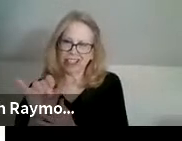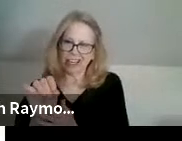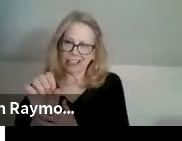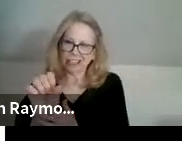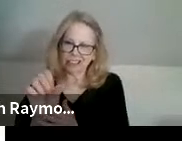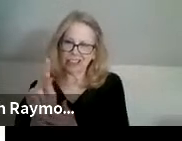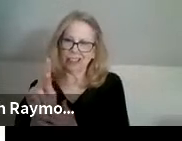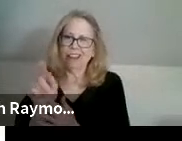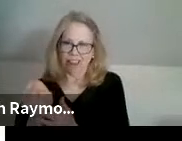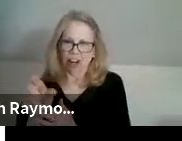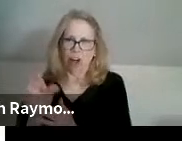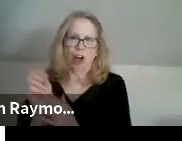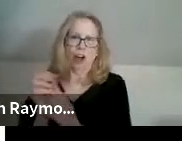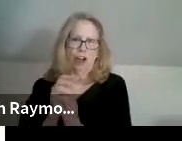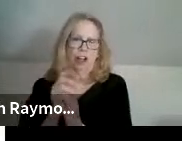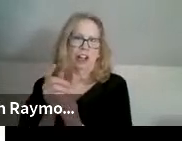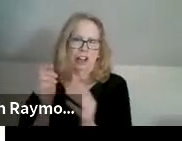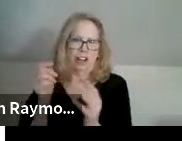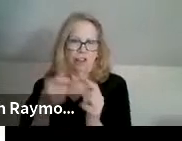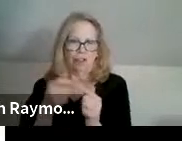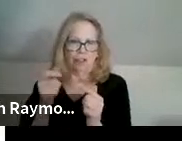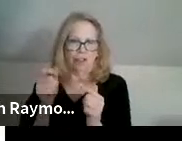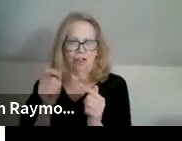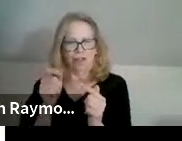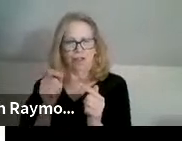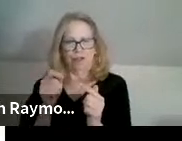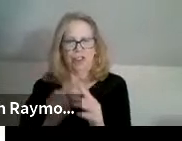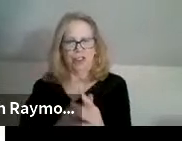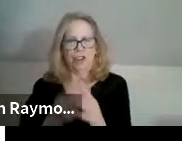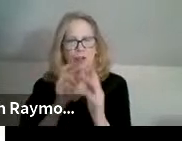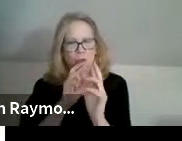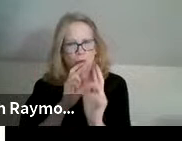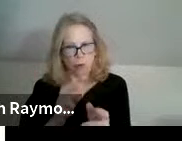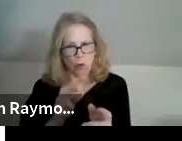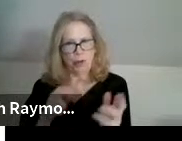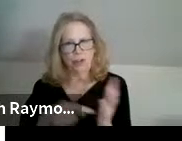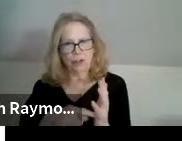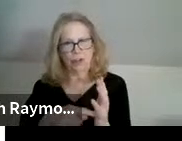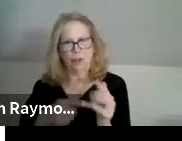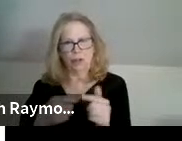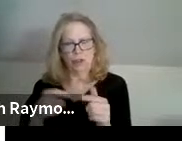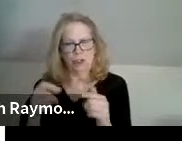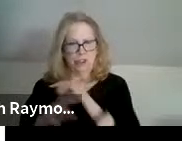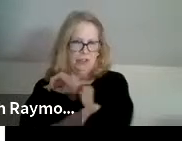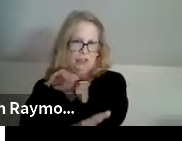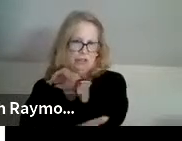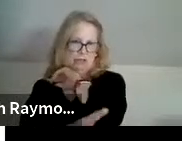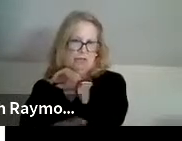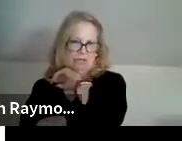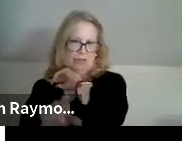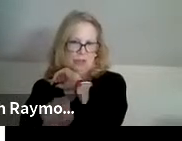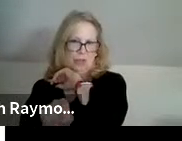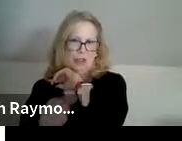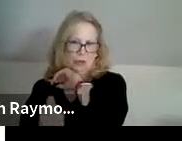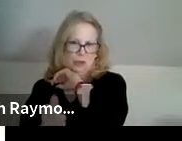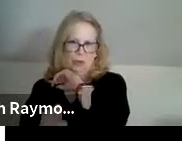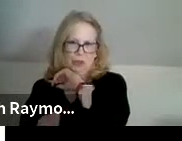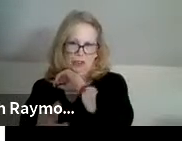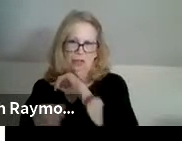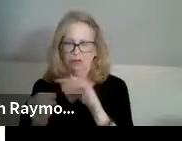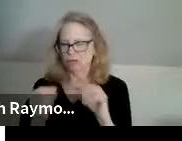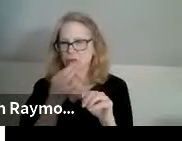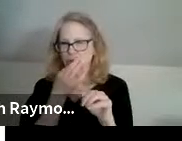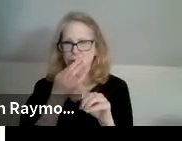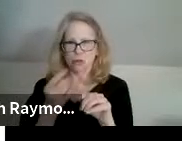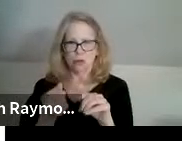due in September 2021. It's too soon for some implementing regulation. But again, it'll probably, the basic